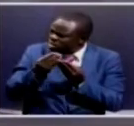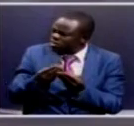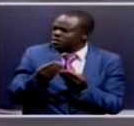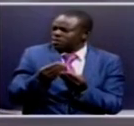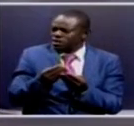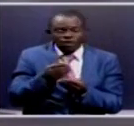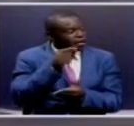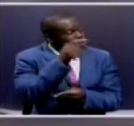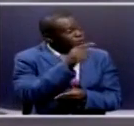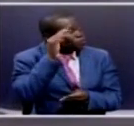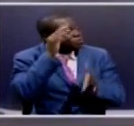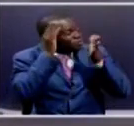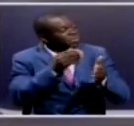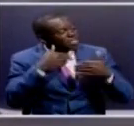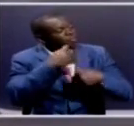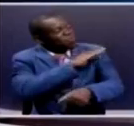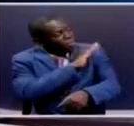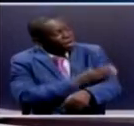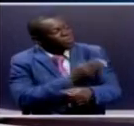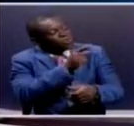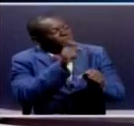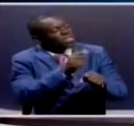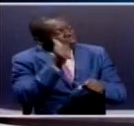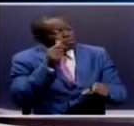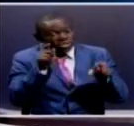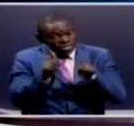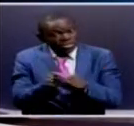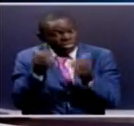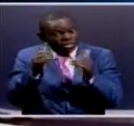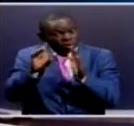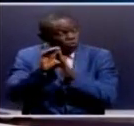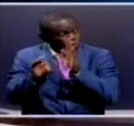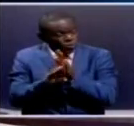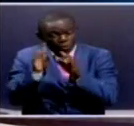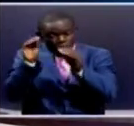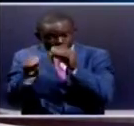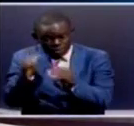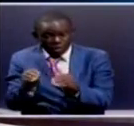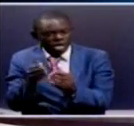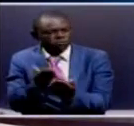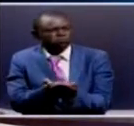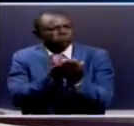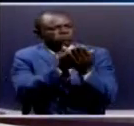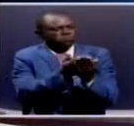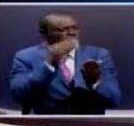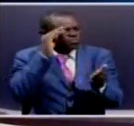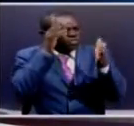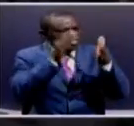rejected it. They had wanted... Simply even this one, if the minister is not happy with the resolutions, he may just cut it out.